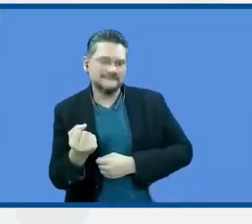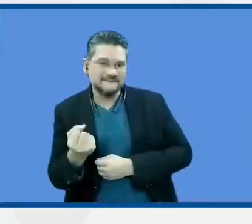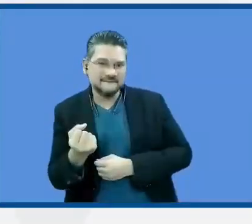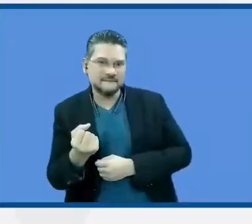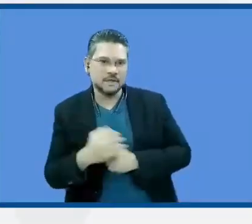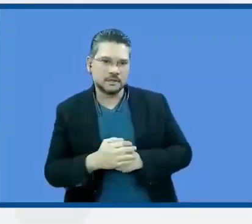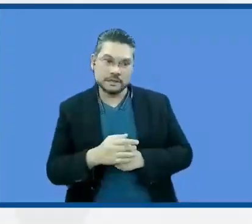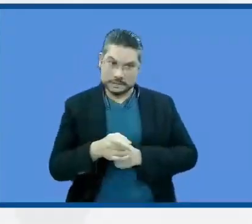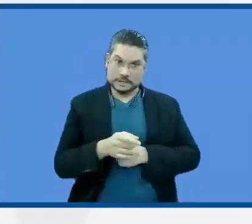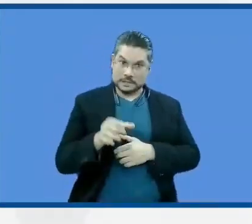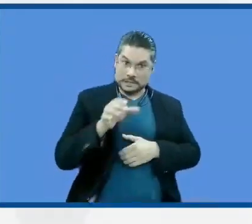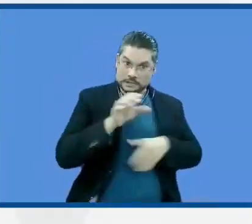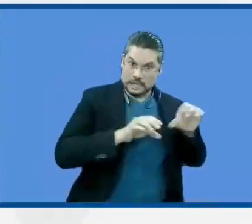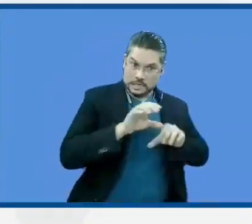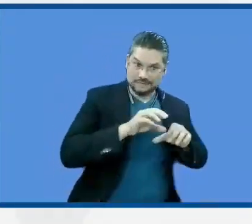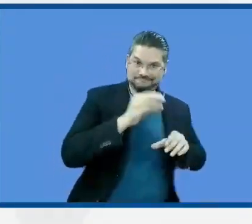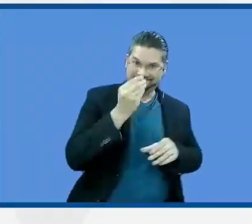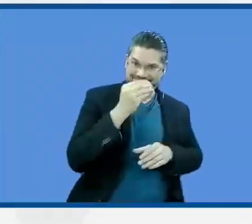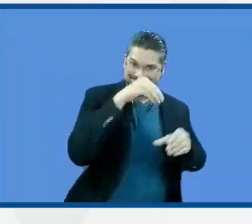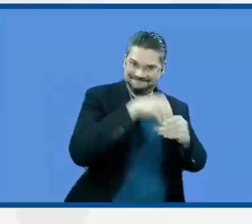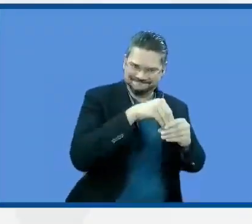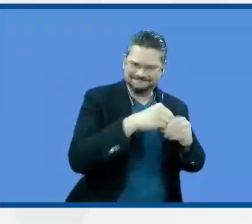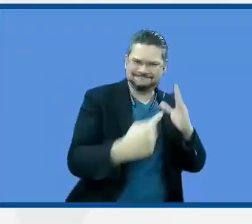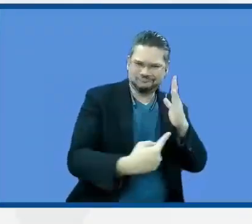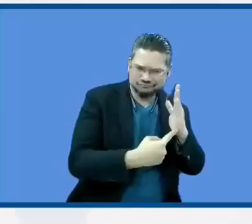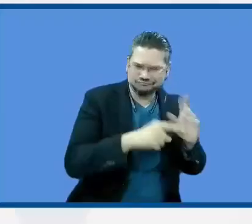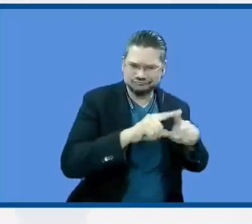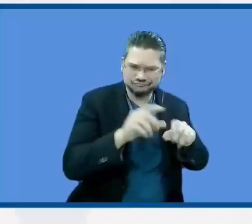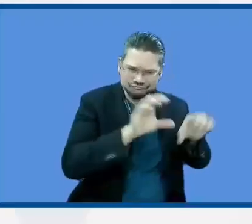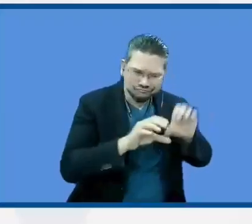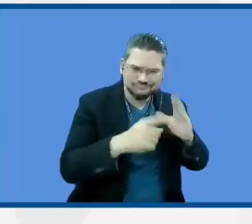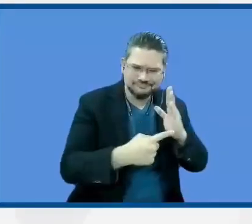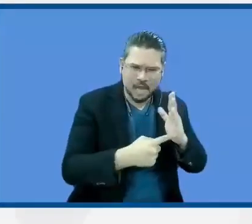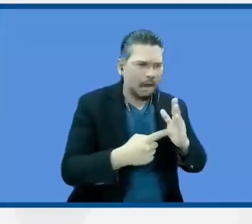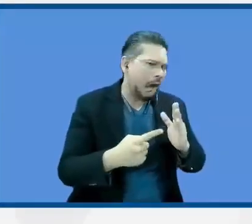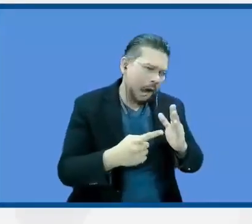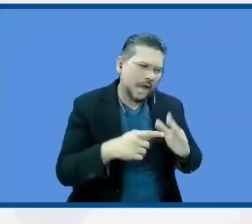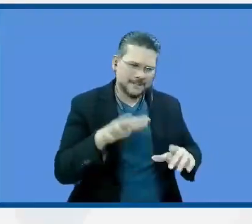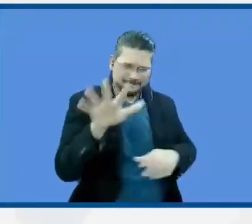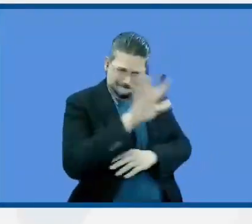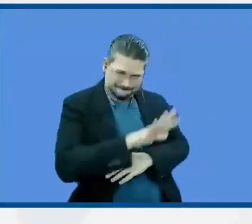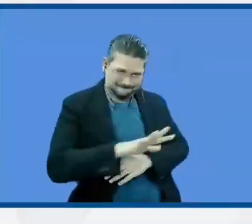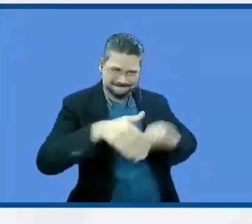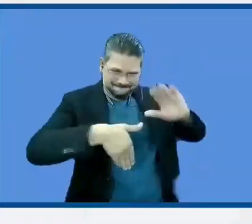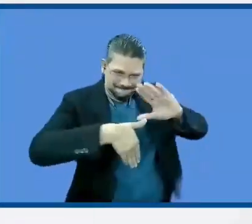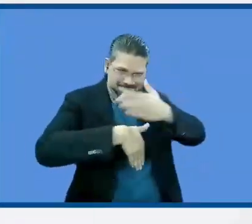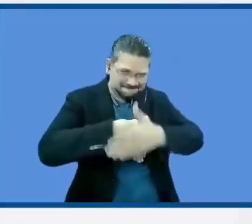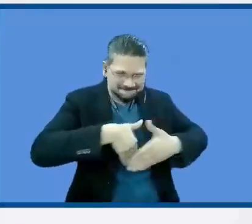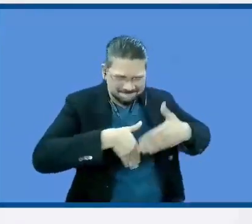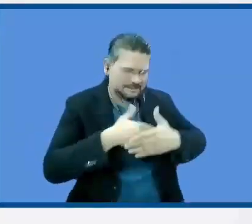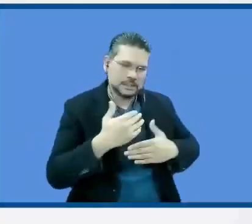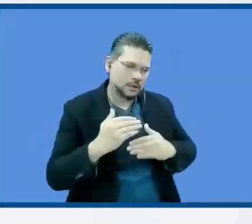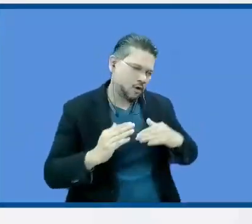the investment in science and technology of the countries in the region is not at the right level yet, the